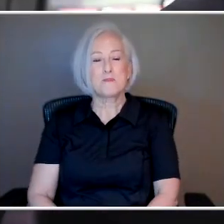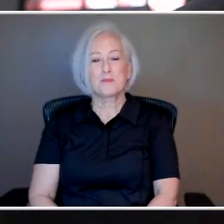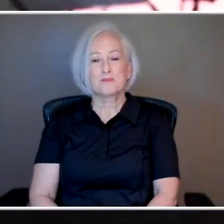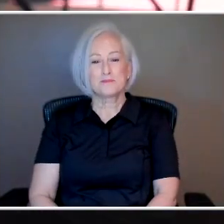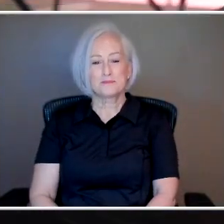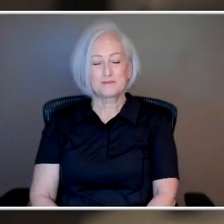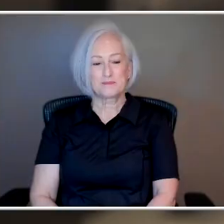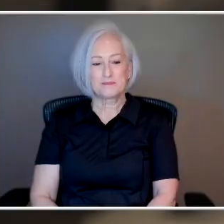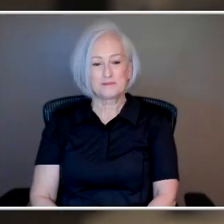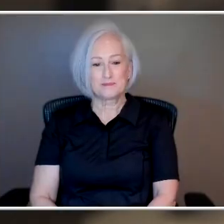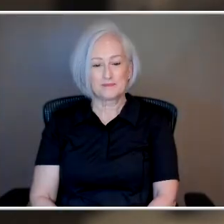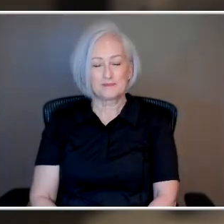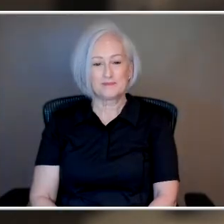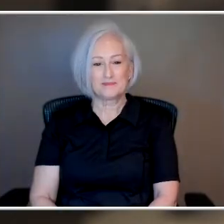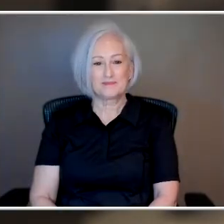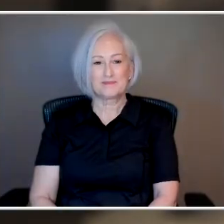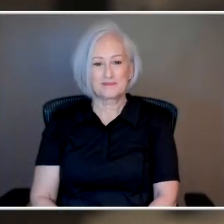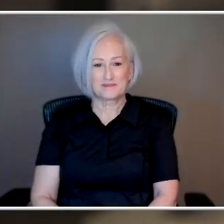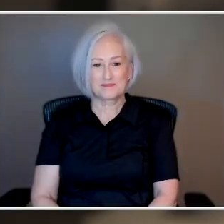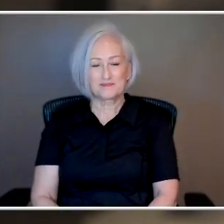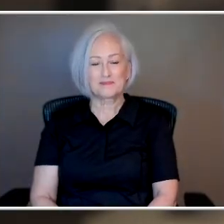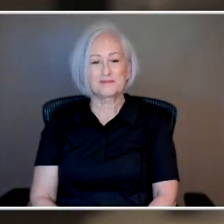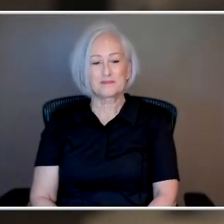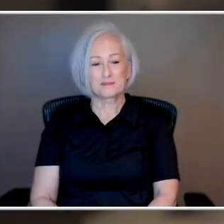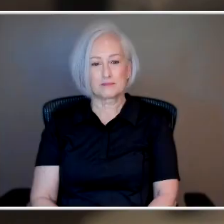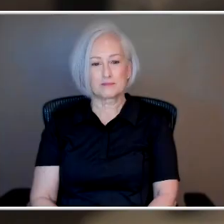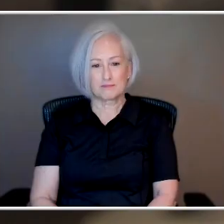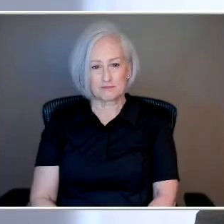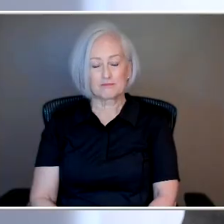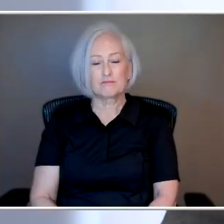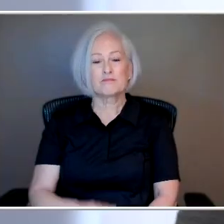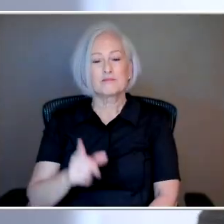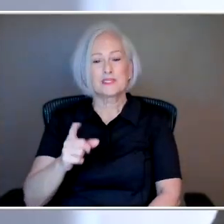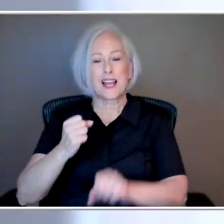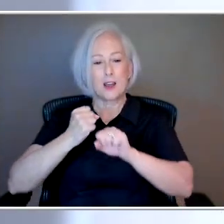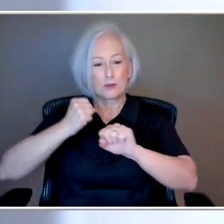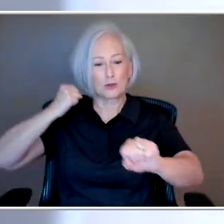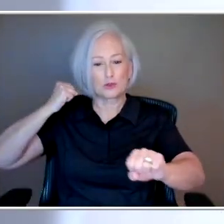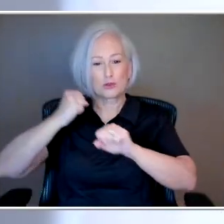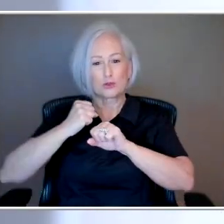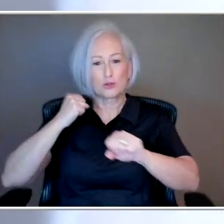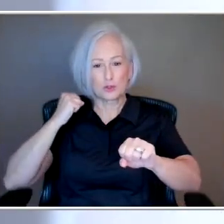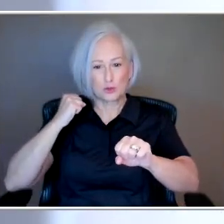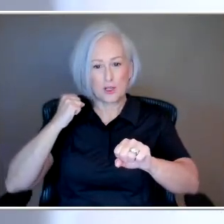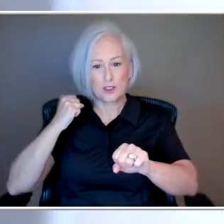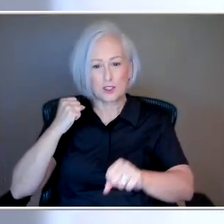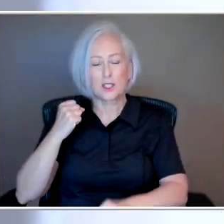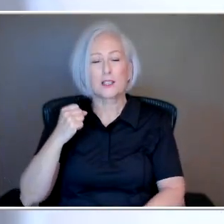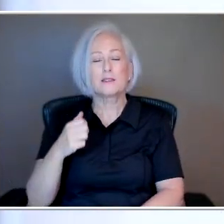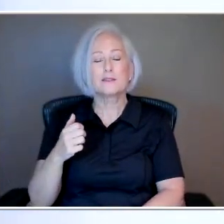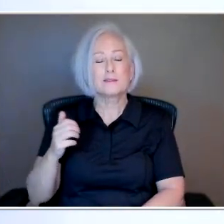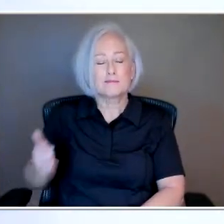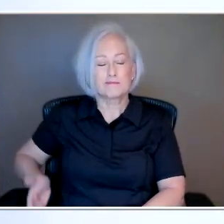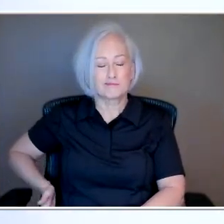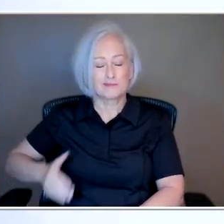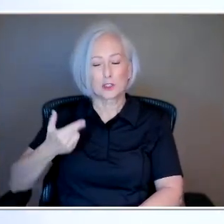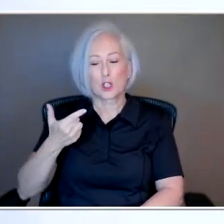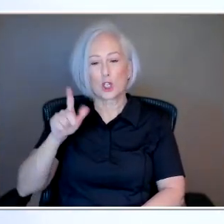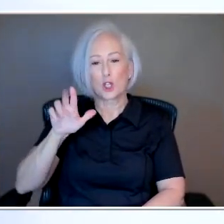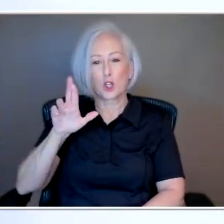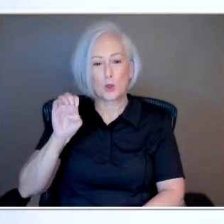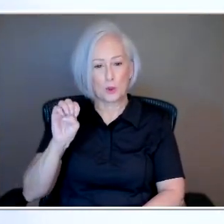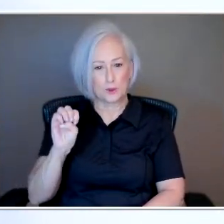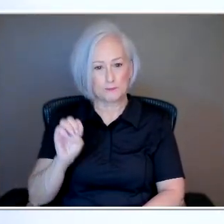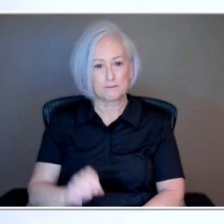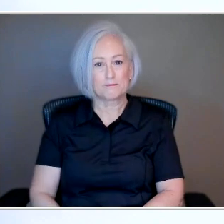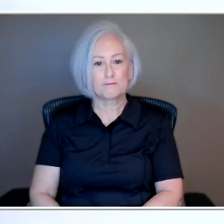Good job. Feel stretching glutes or hip? Glutes. There's one ability that's more important than any